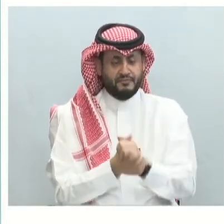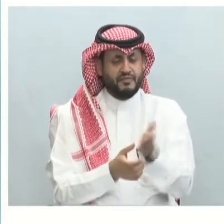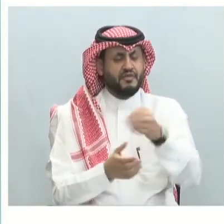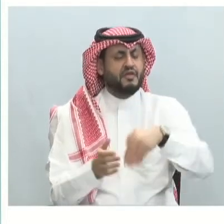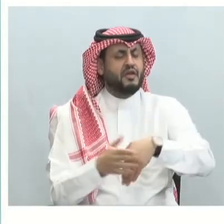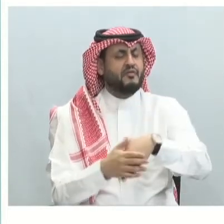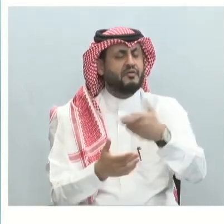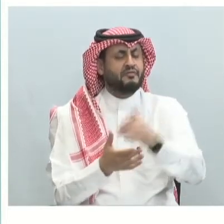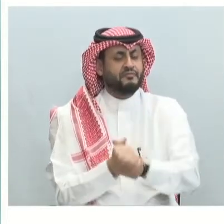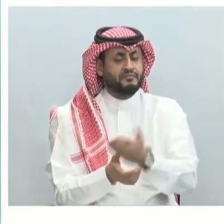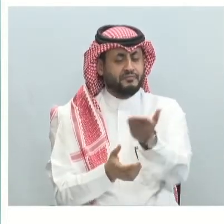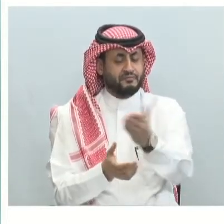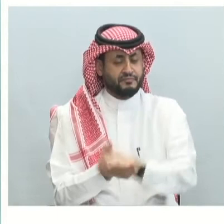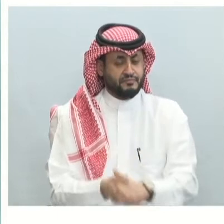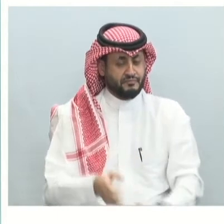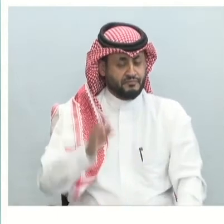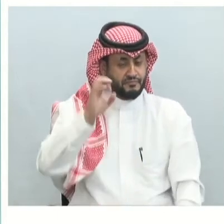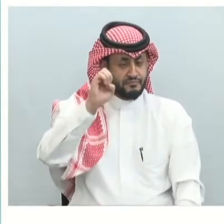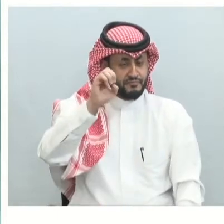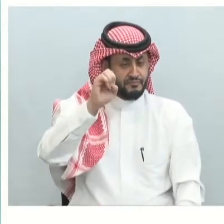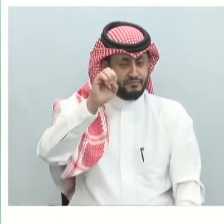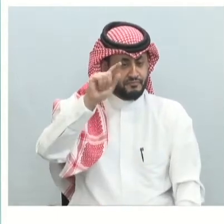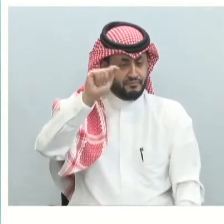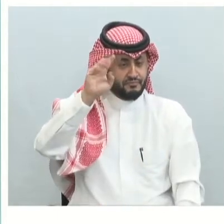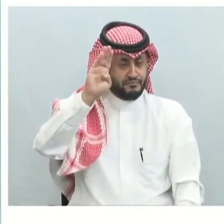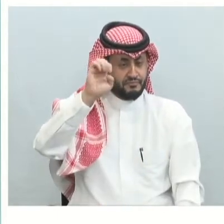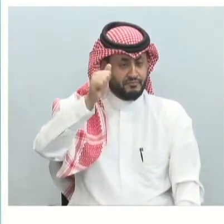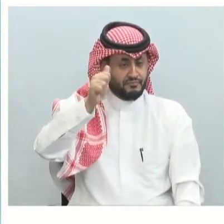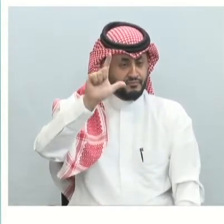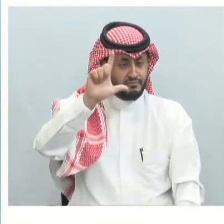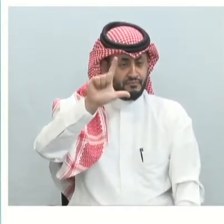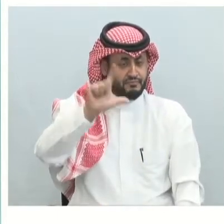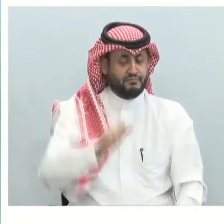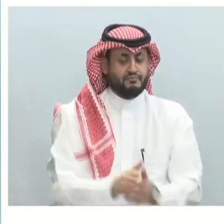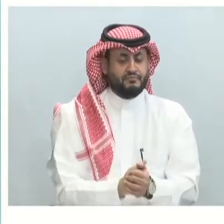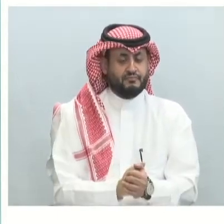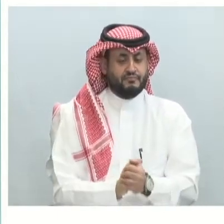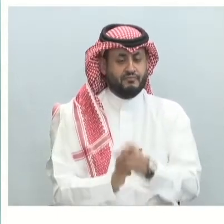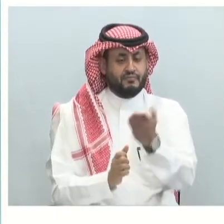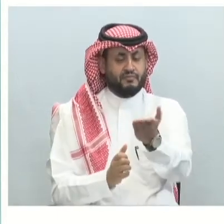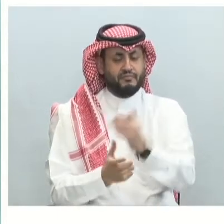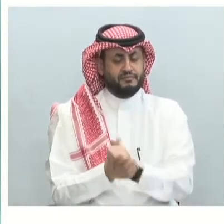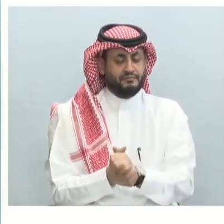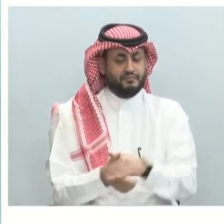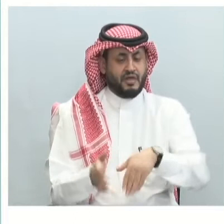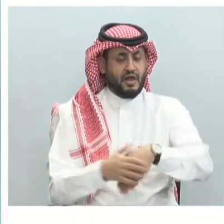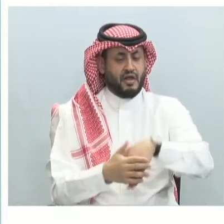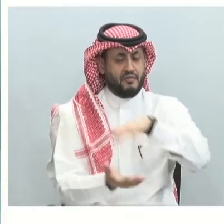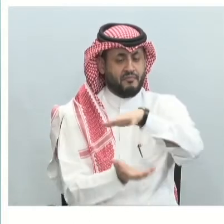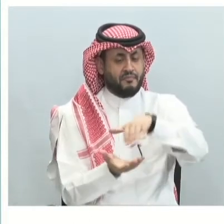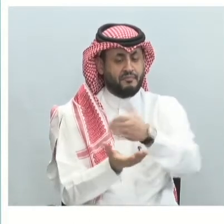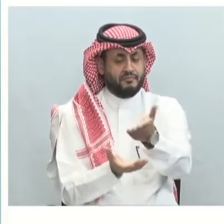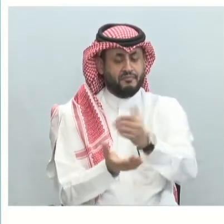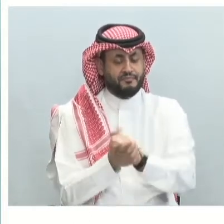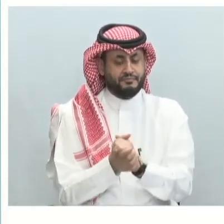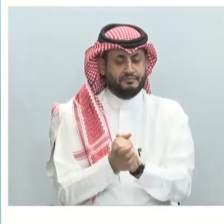football? Yes, he is playing football. So, this is the foot and this is the ball. Okay, so he is playing